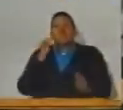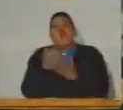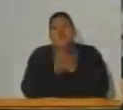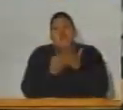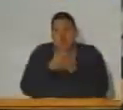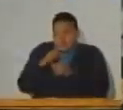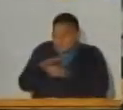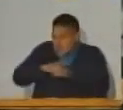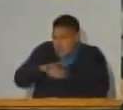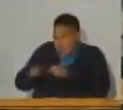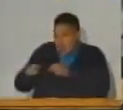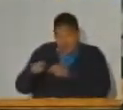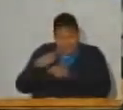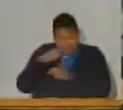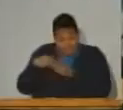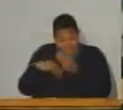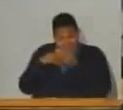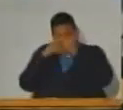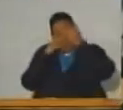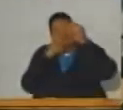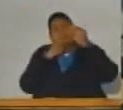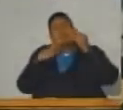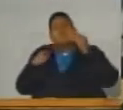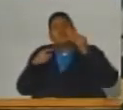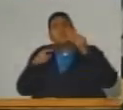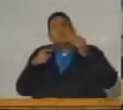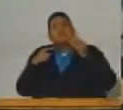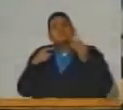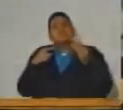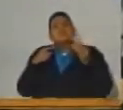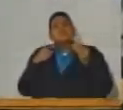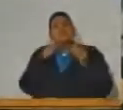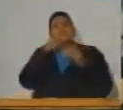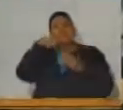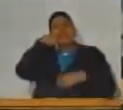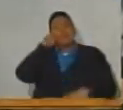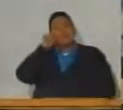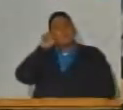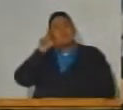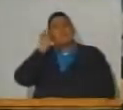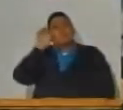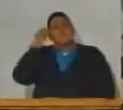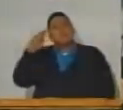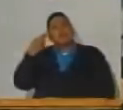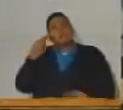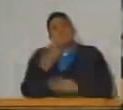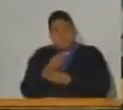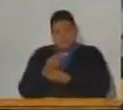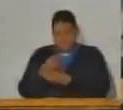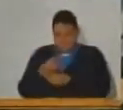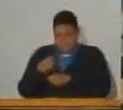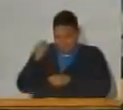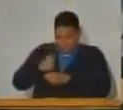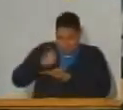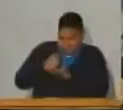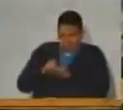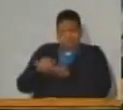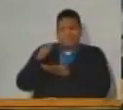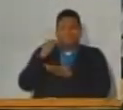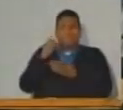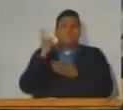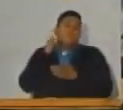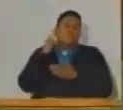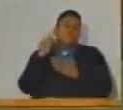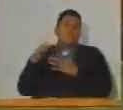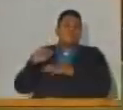zone, building on the packaging house and the pepper mash processing facility already established